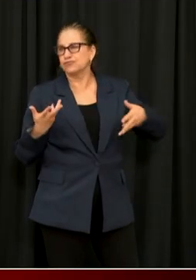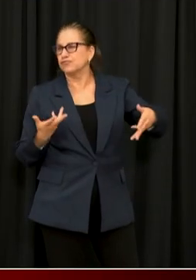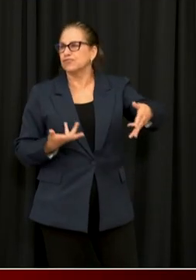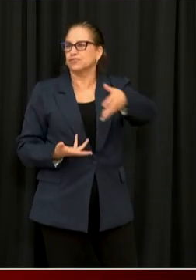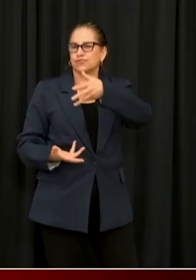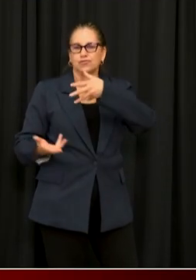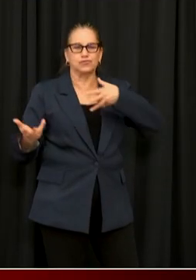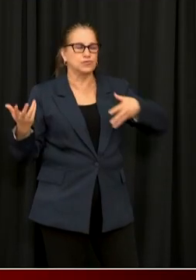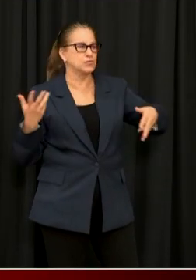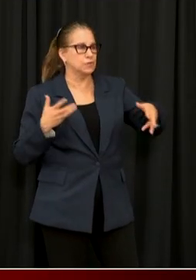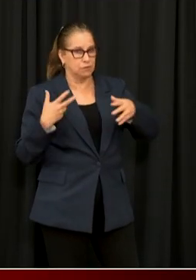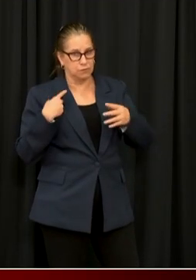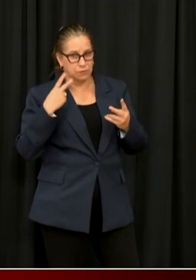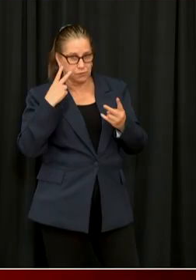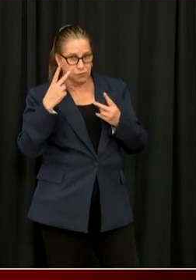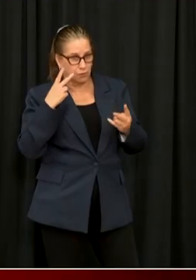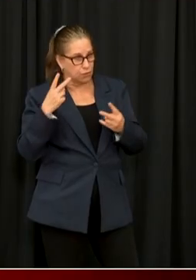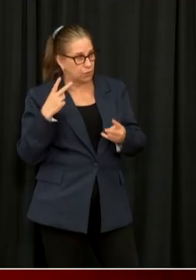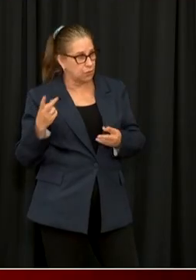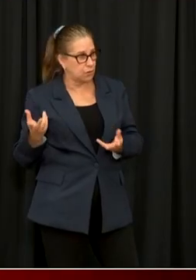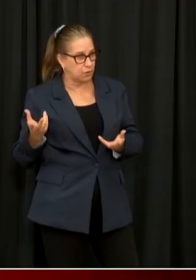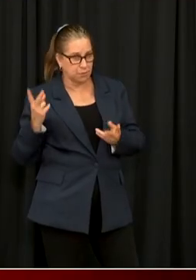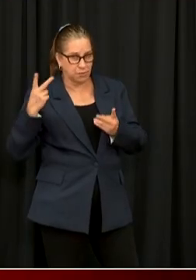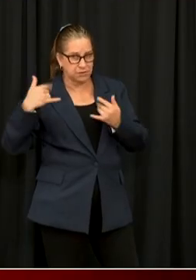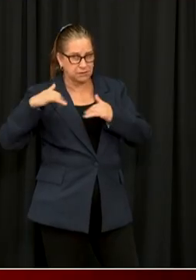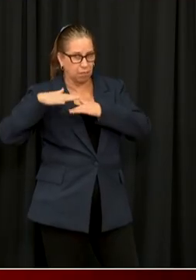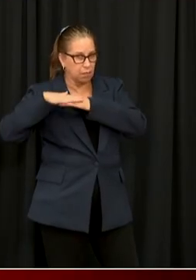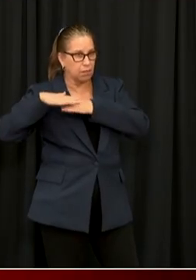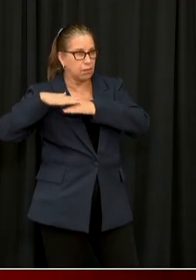you okay with that continuing?